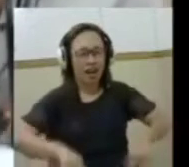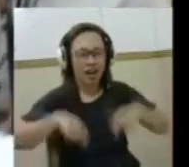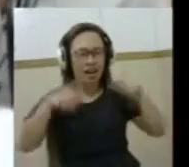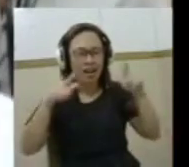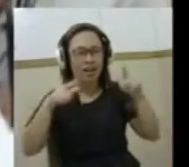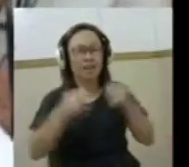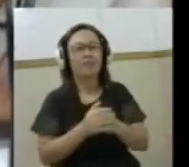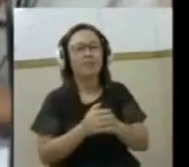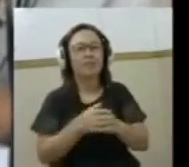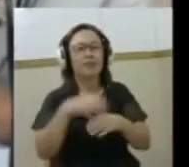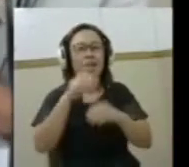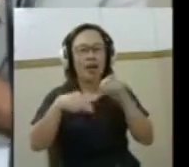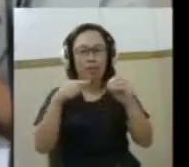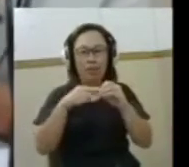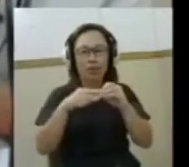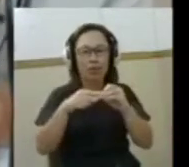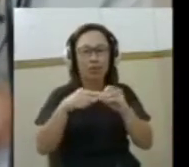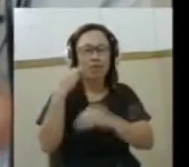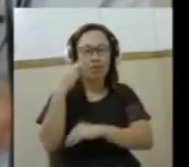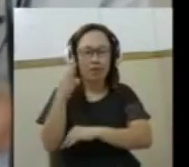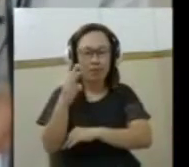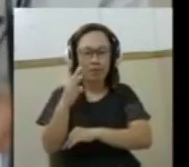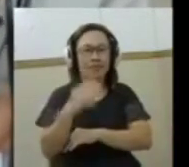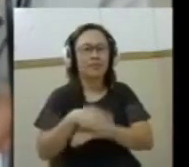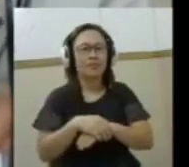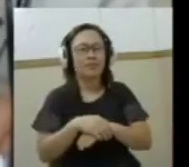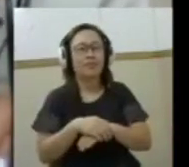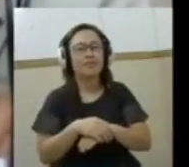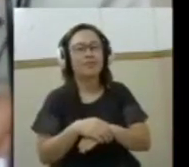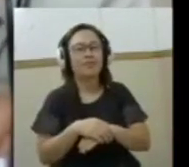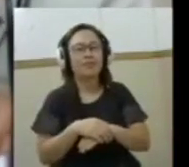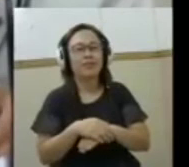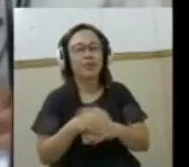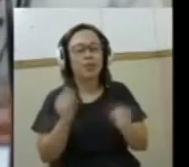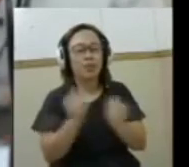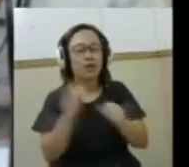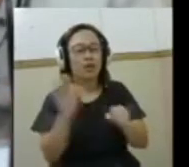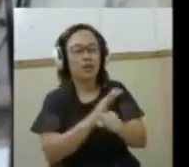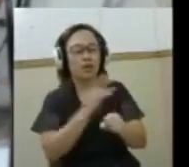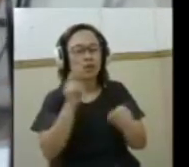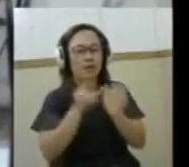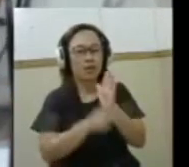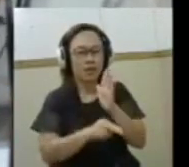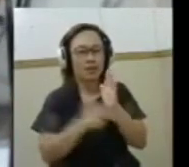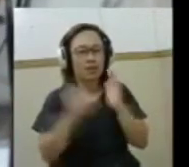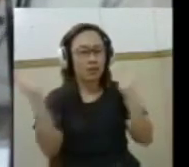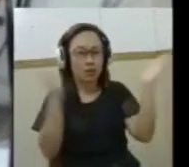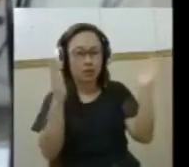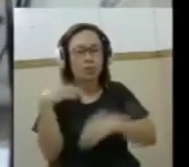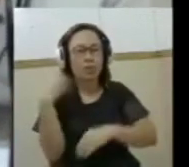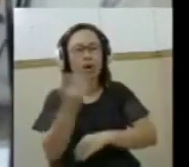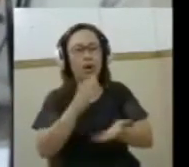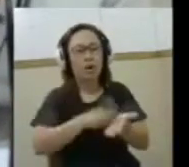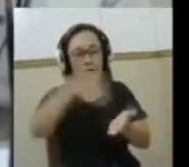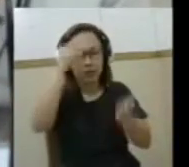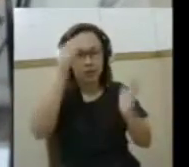How about you, Sir Steve? I'm doing great, Ma'am Ans. Let's kick off with gratefulness in our hearts to serve our students. Ika nga,